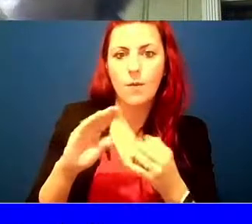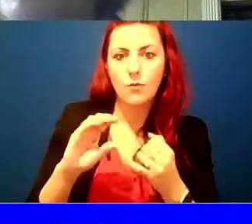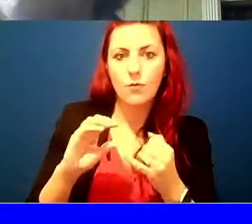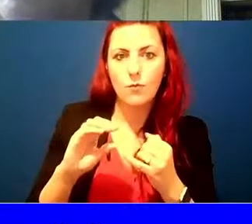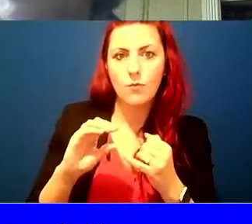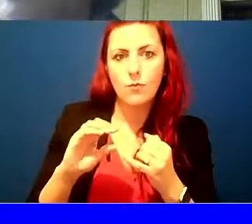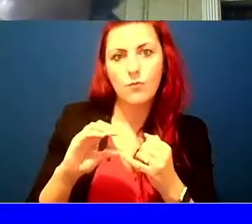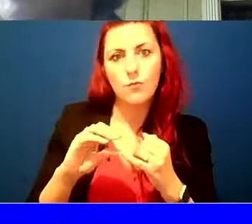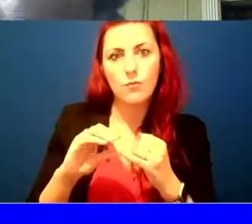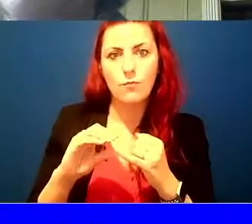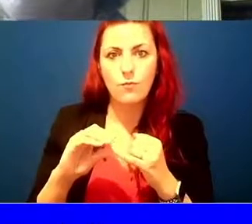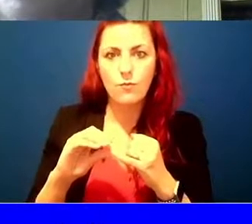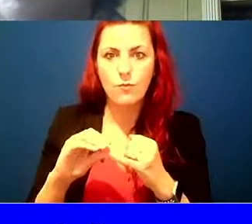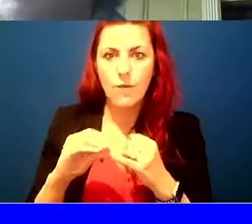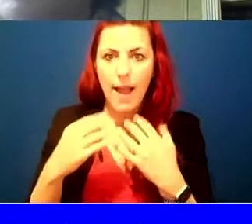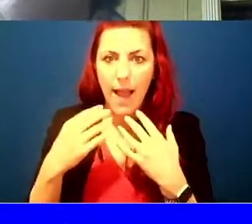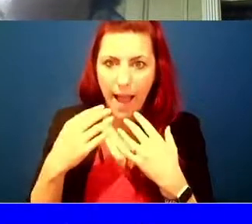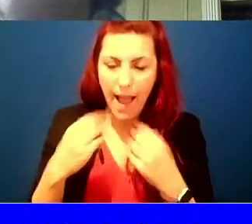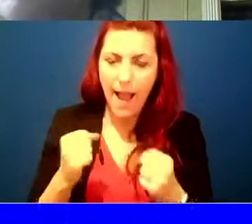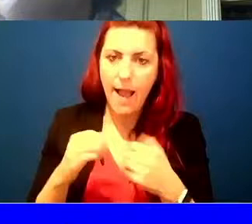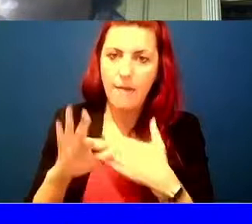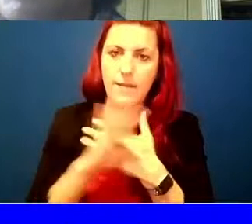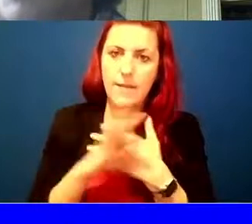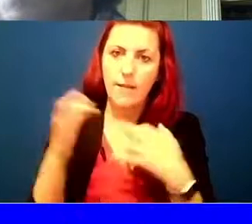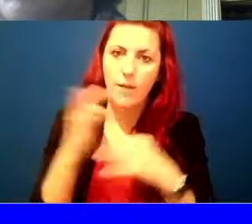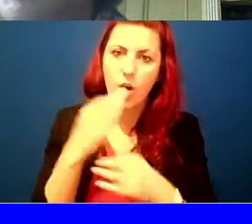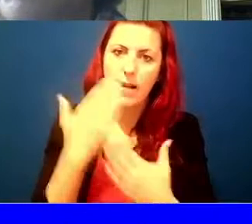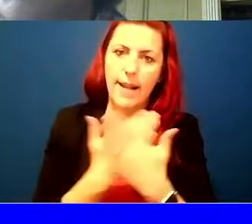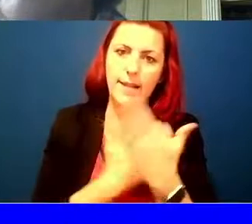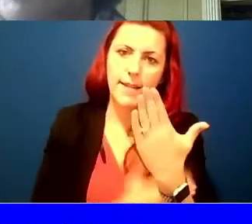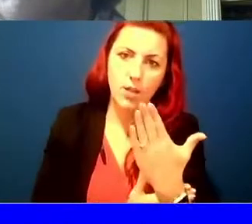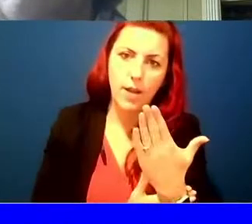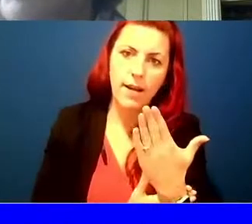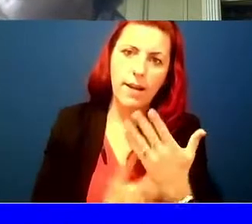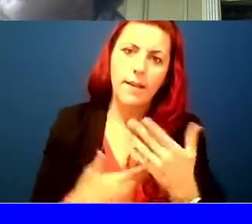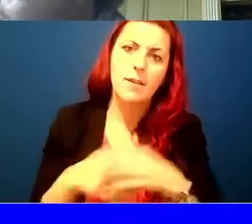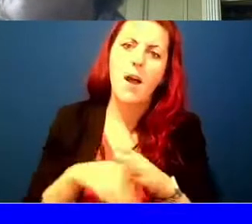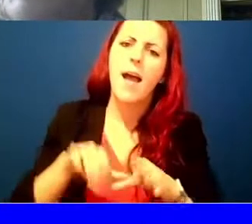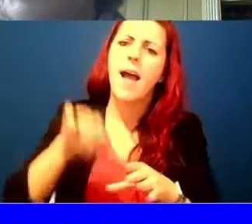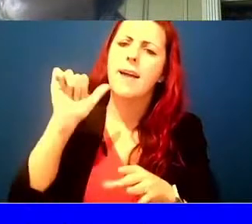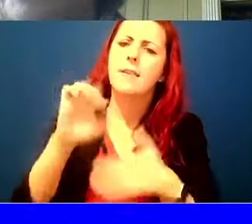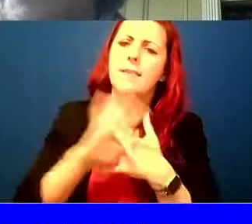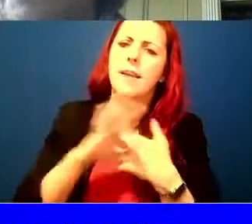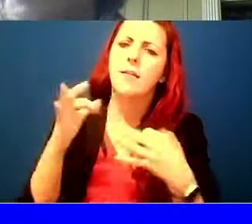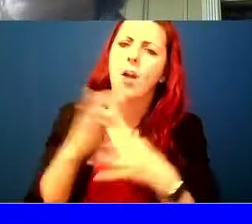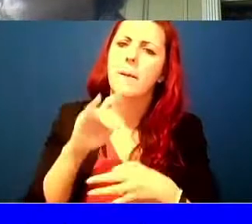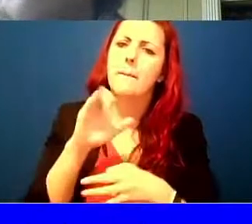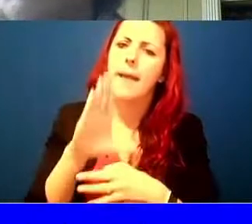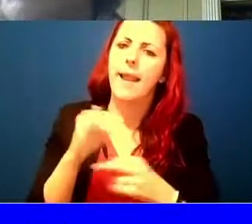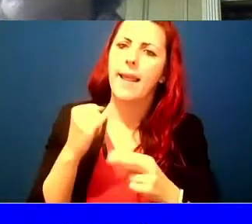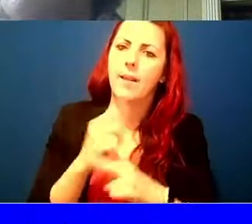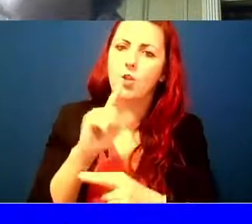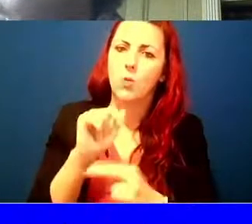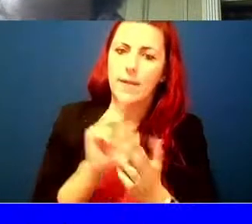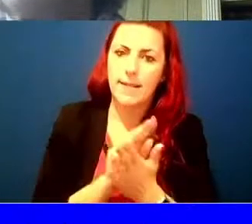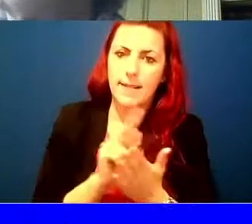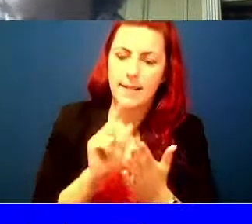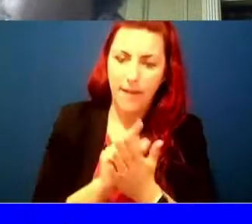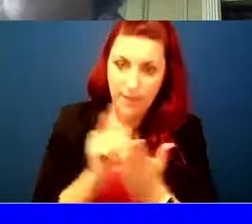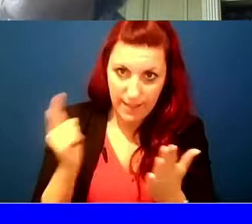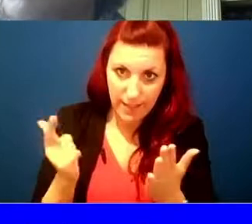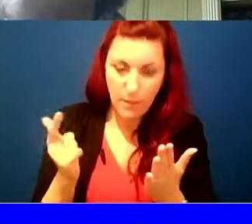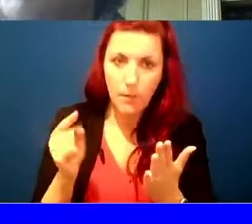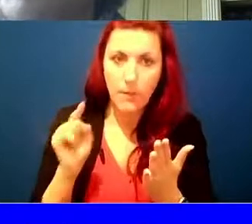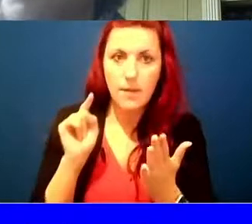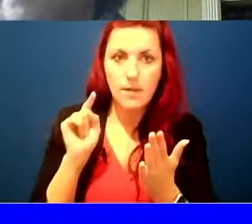introduce adult safeguarding legislation adult safeguarding bill in 2017. In that was included a definition